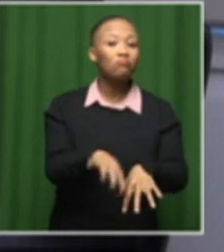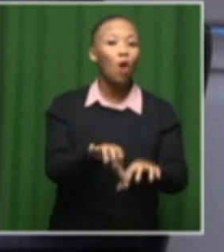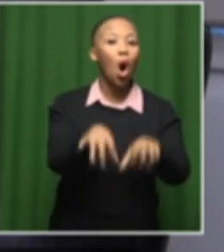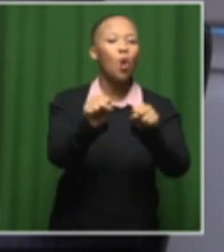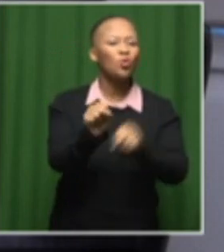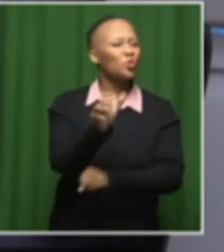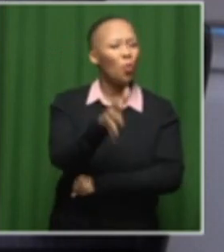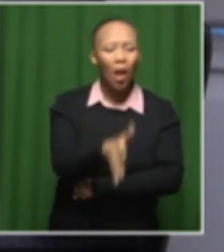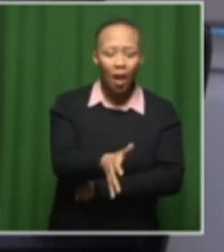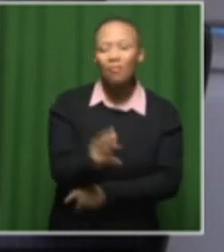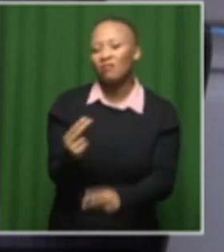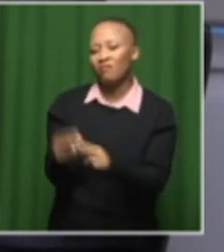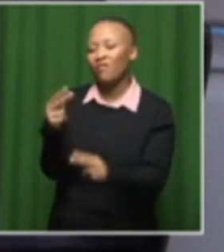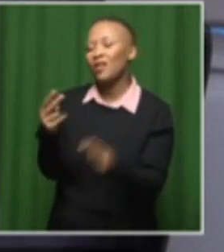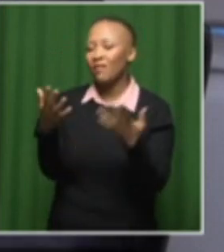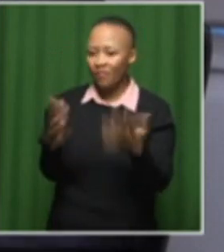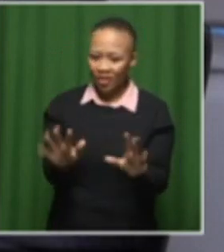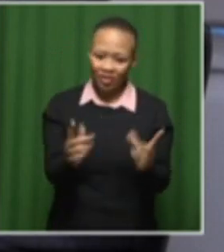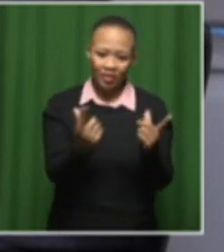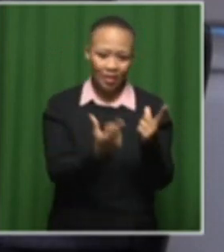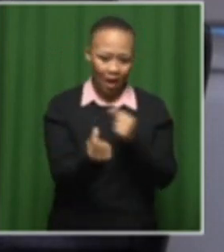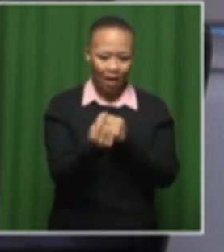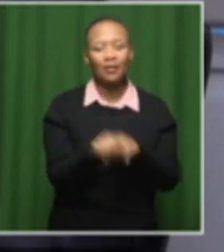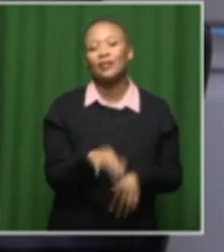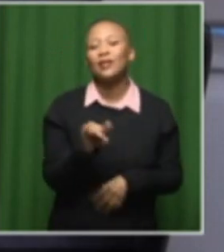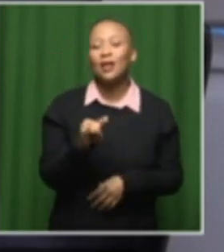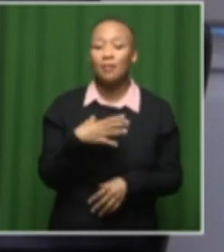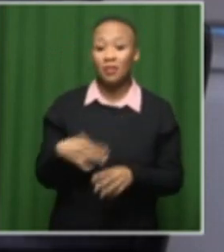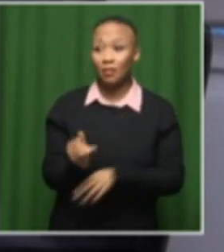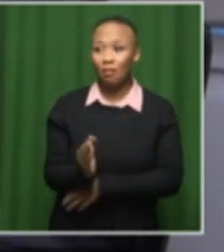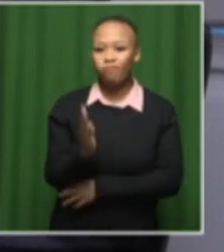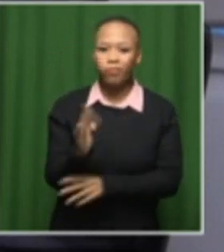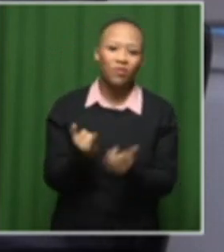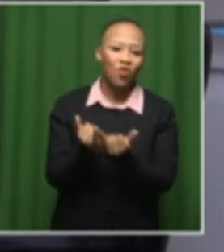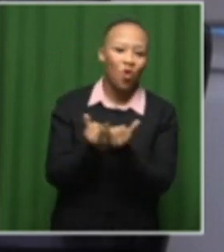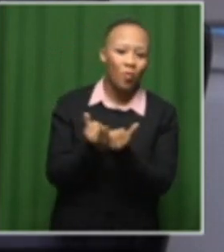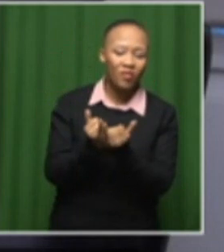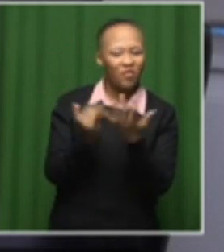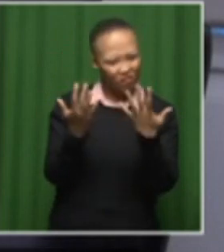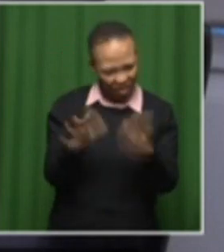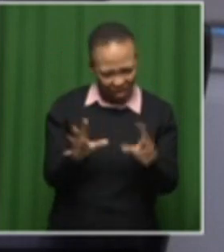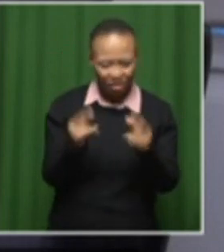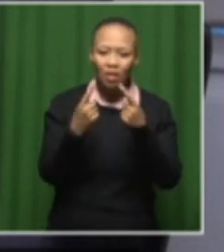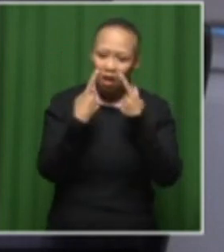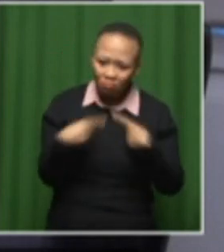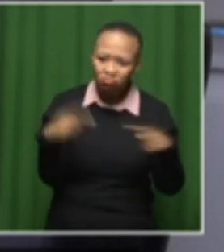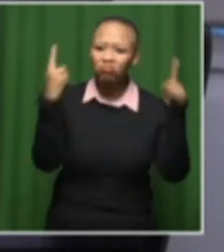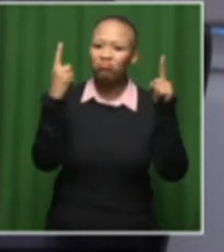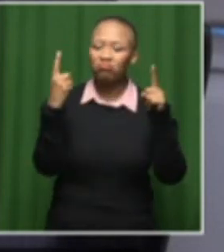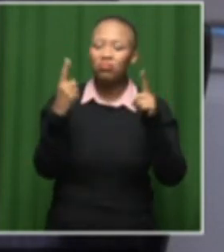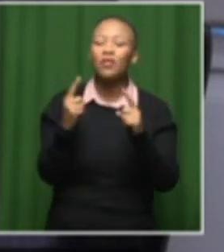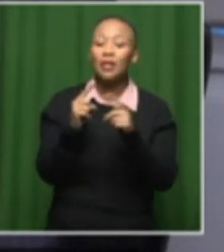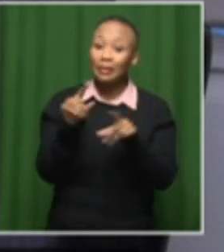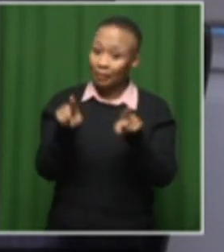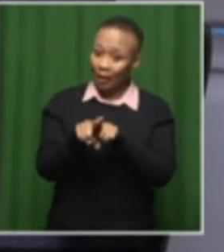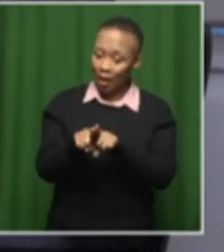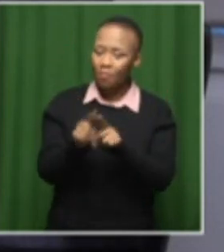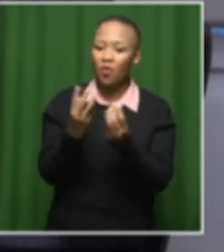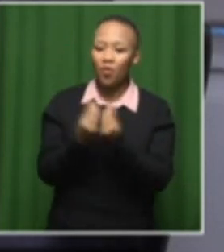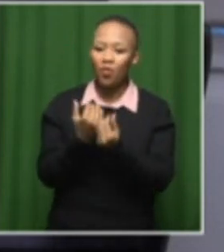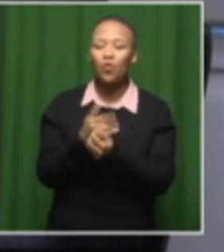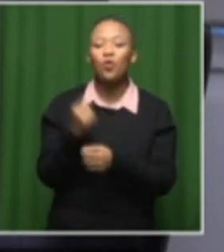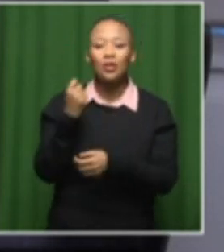of Trade and Industry and Competition was in Washington, and they made the announcement together with the U.S. Secretary of